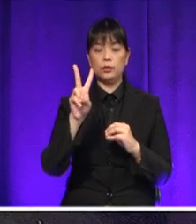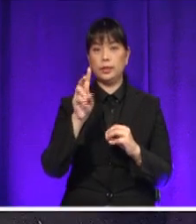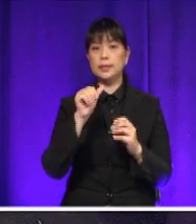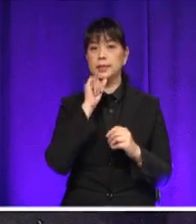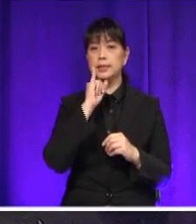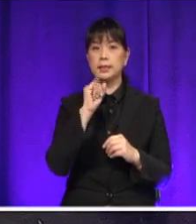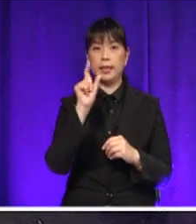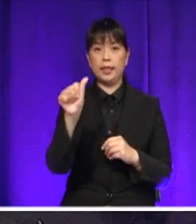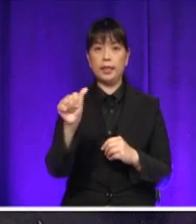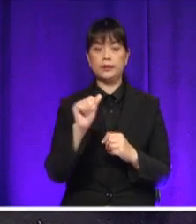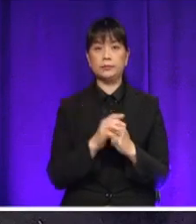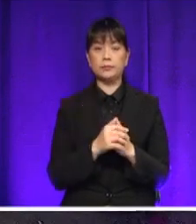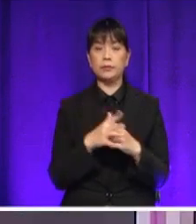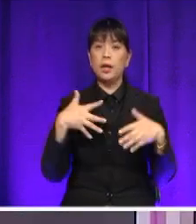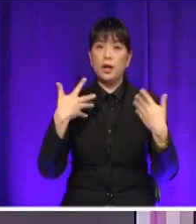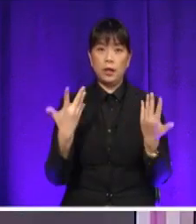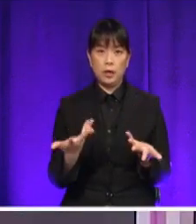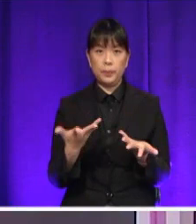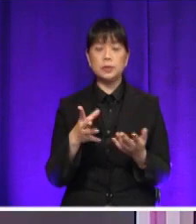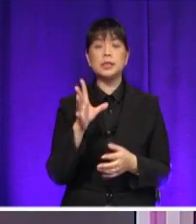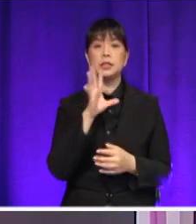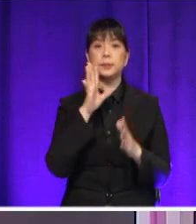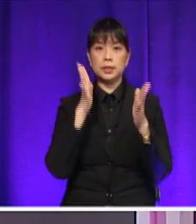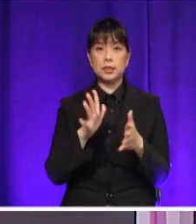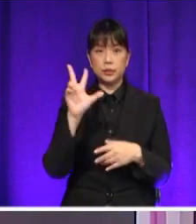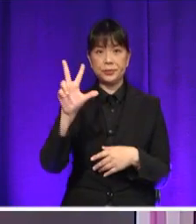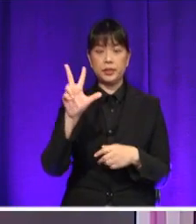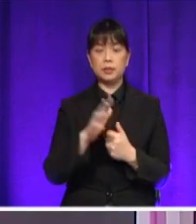Wonderful. Okay, Shawina, what about speaker 3?